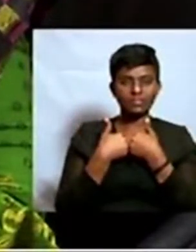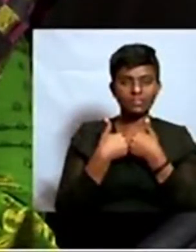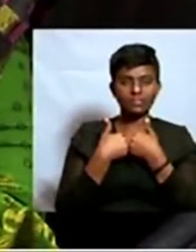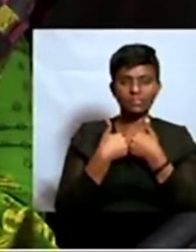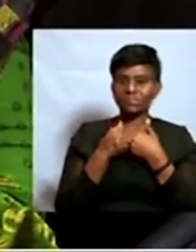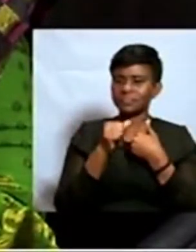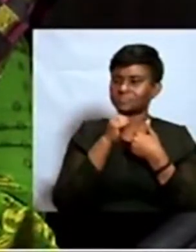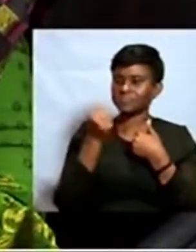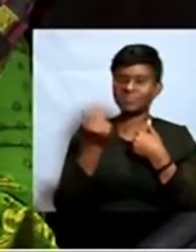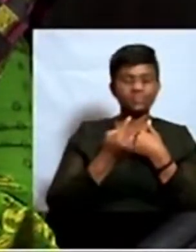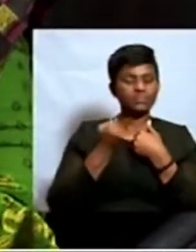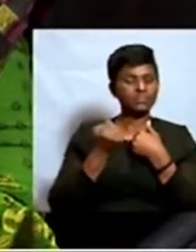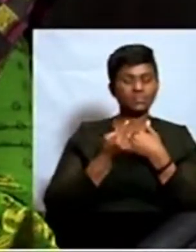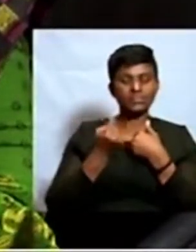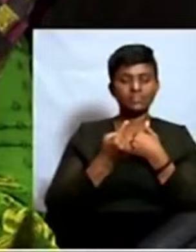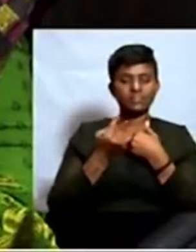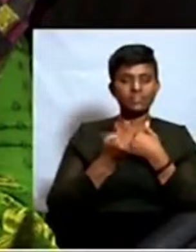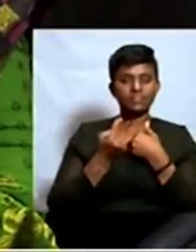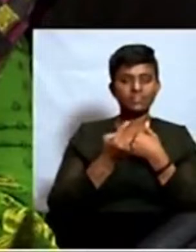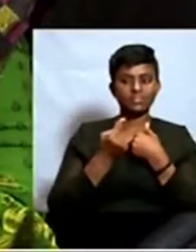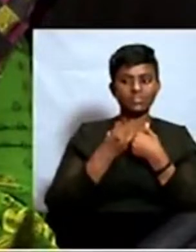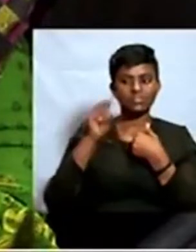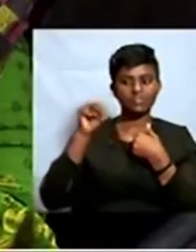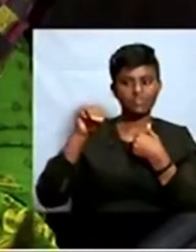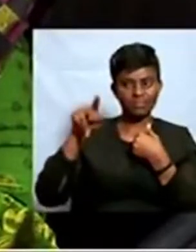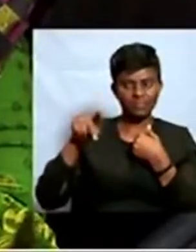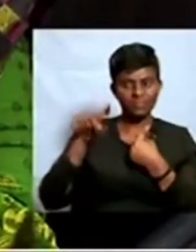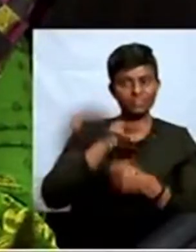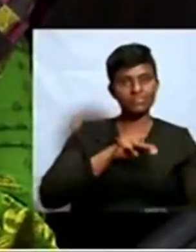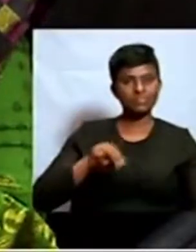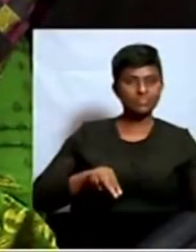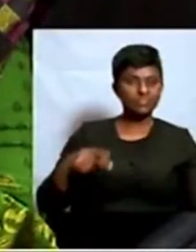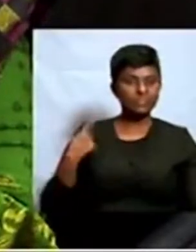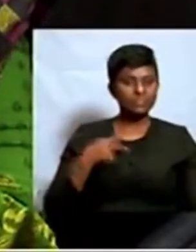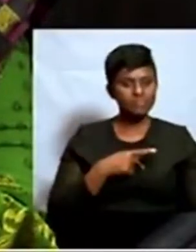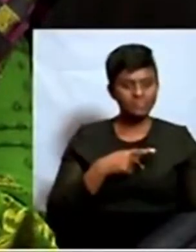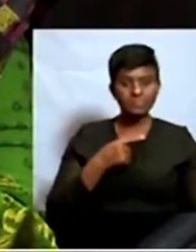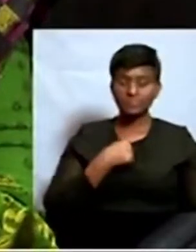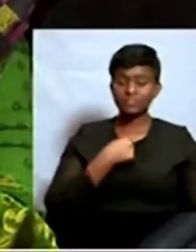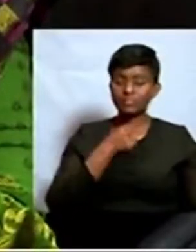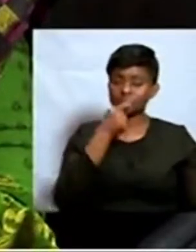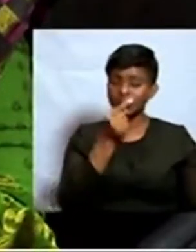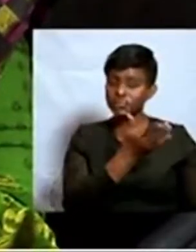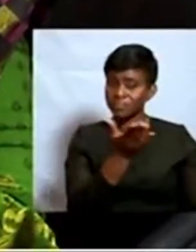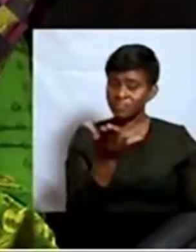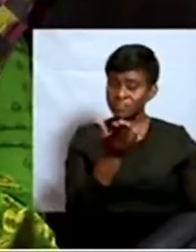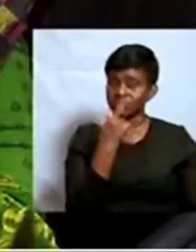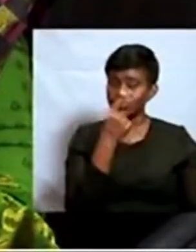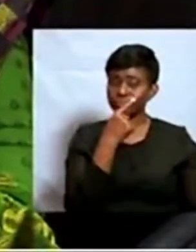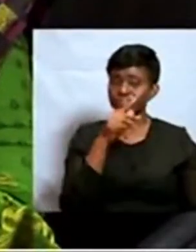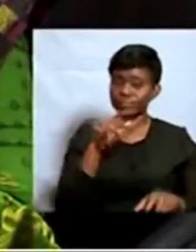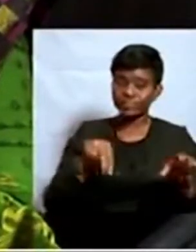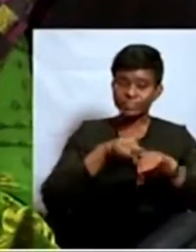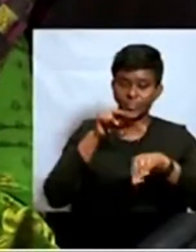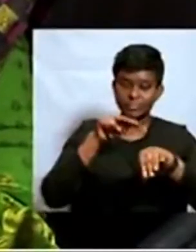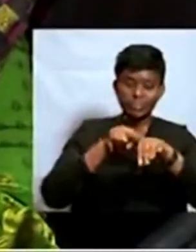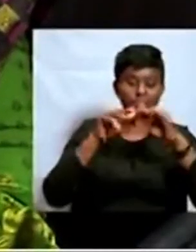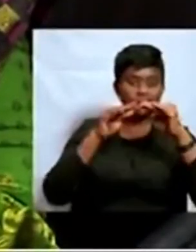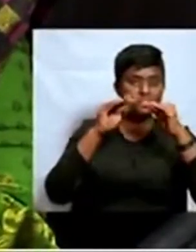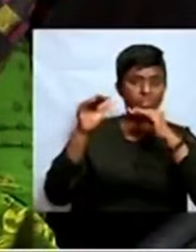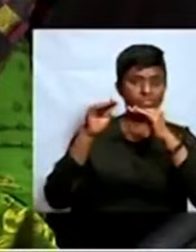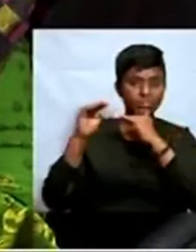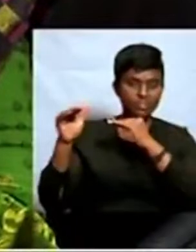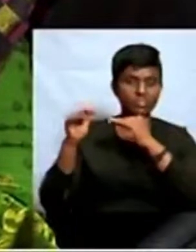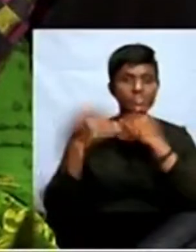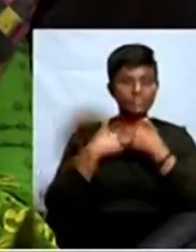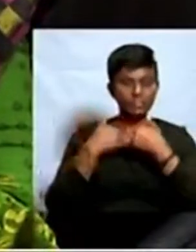apart from MPs, or I would say those who are at the national level,